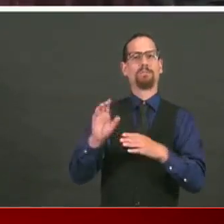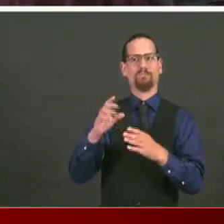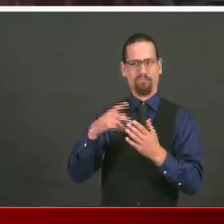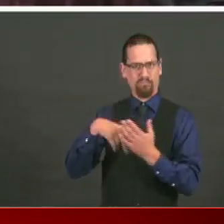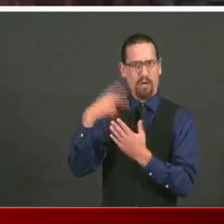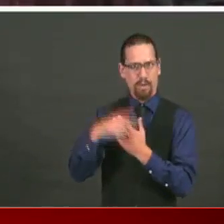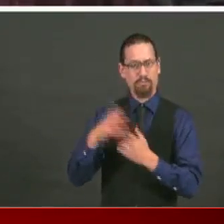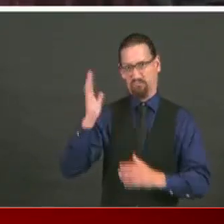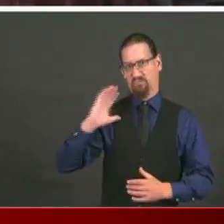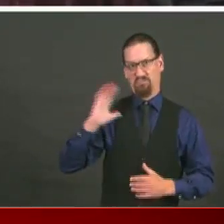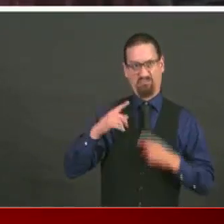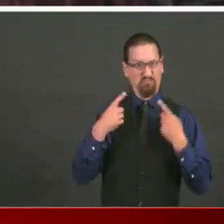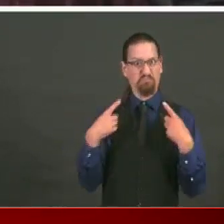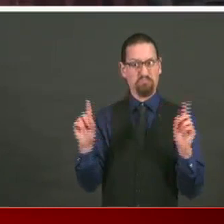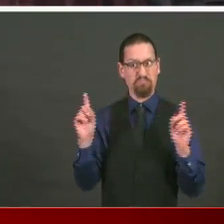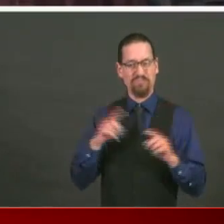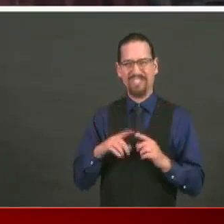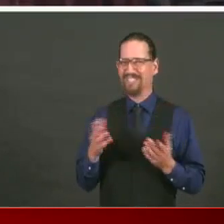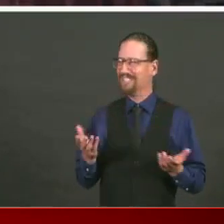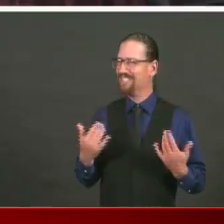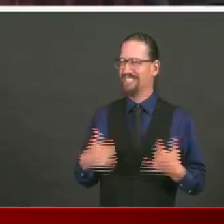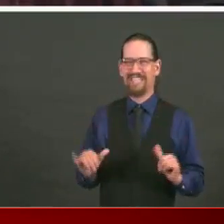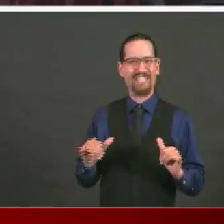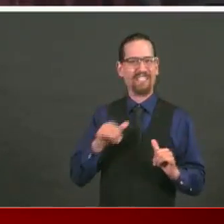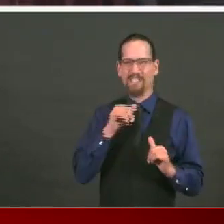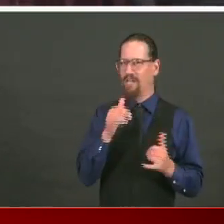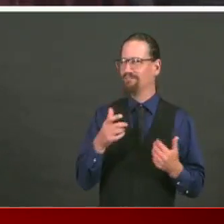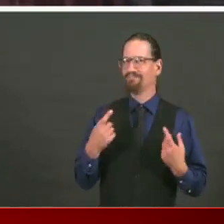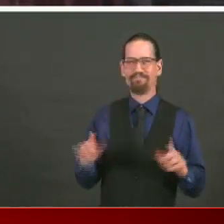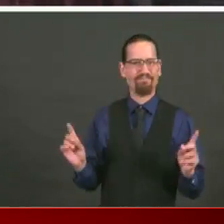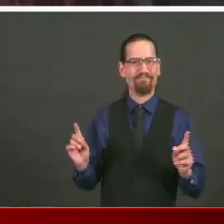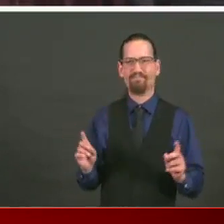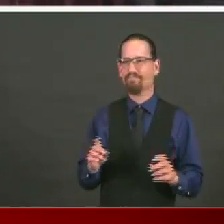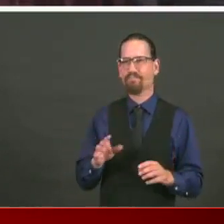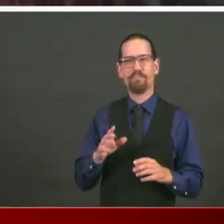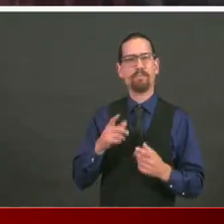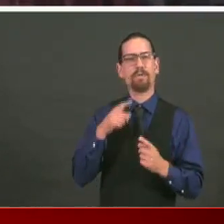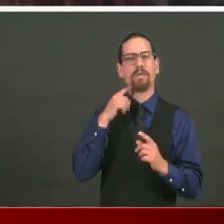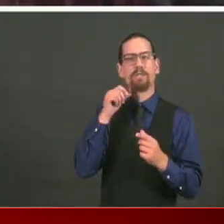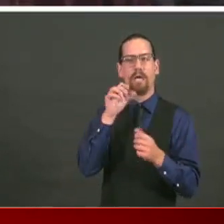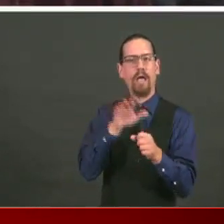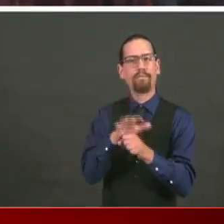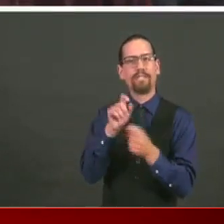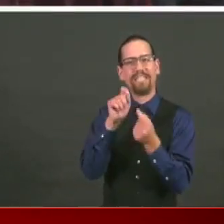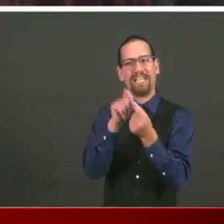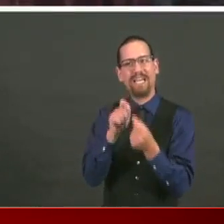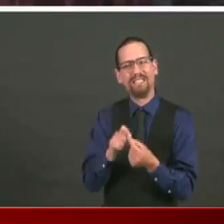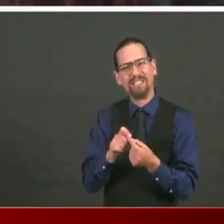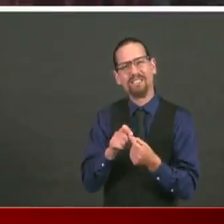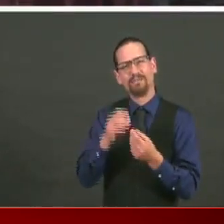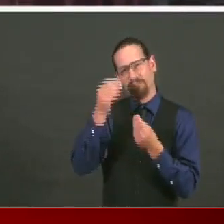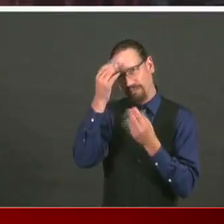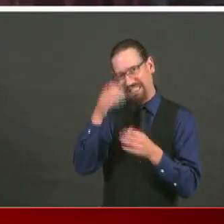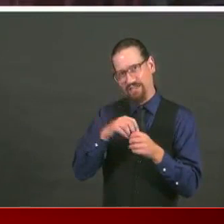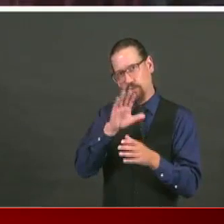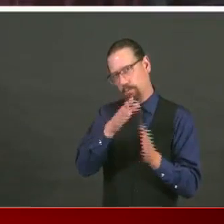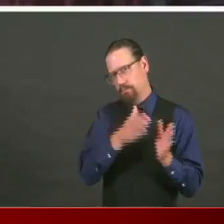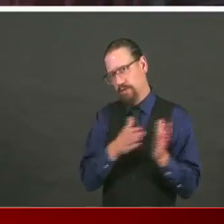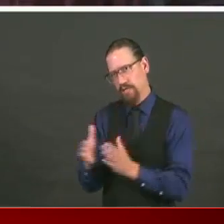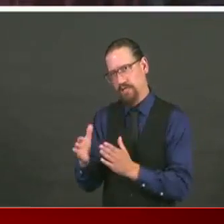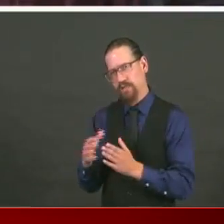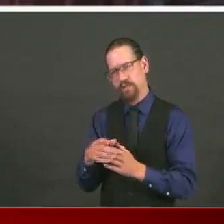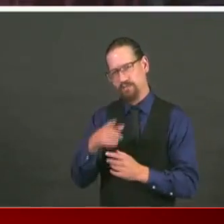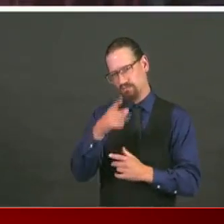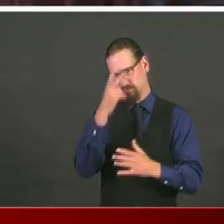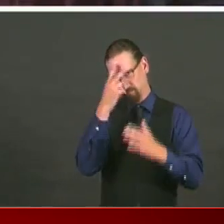But there are not a ton of details in that, which is understandable because you're projecting things 10 years